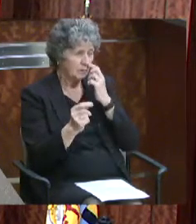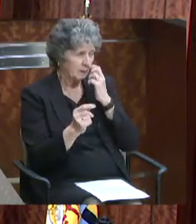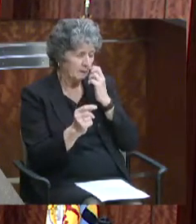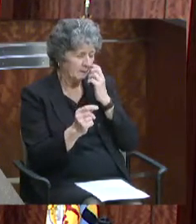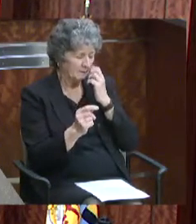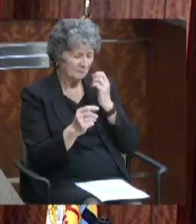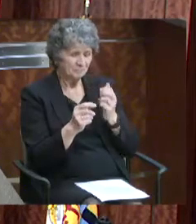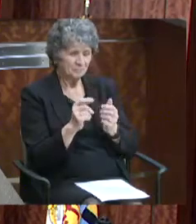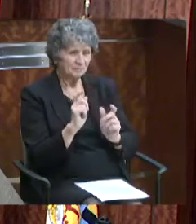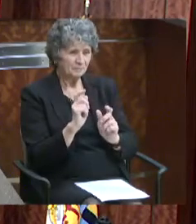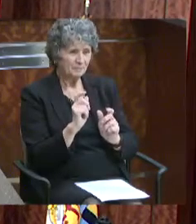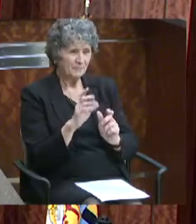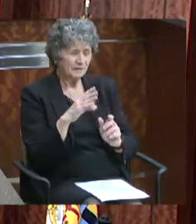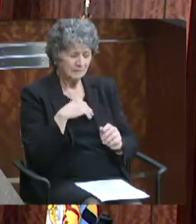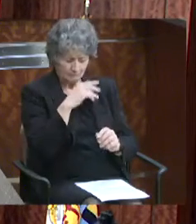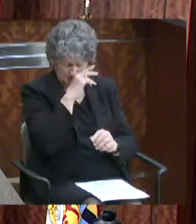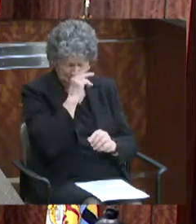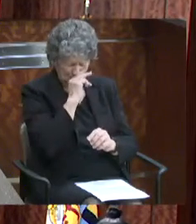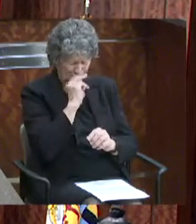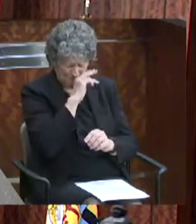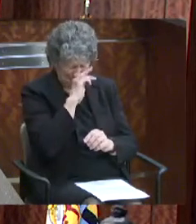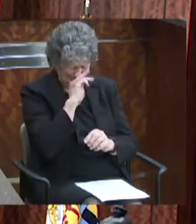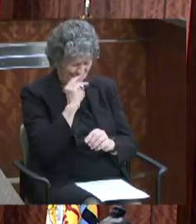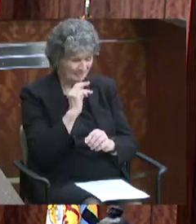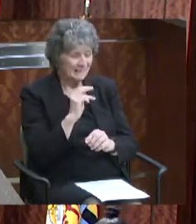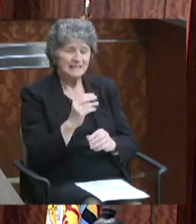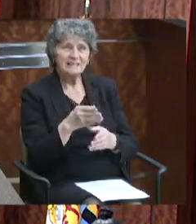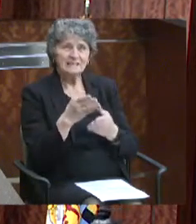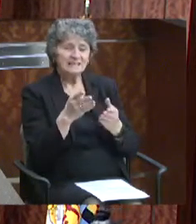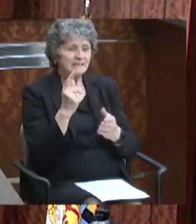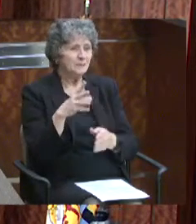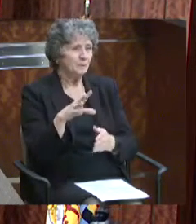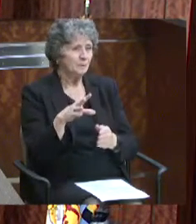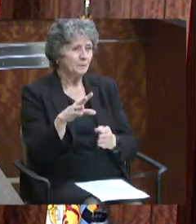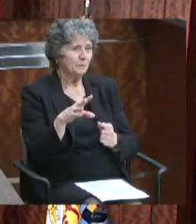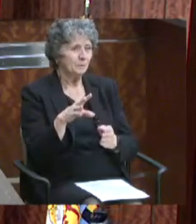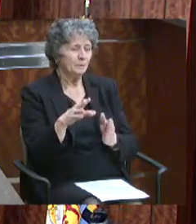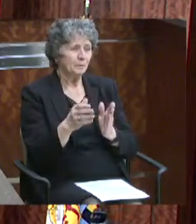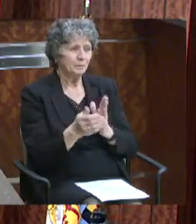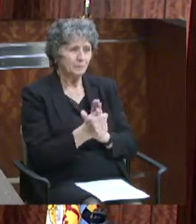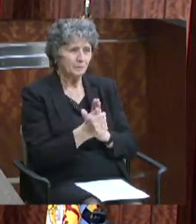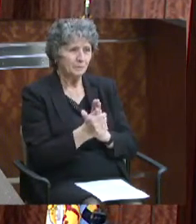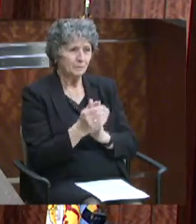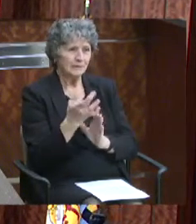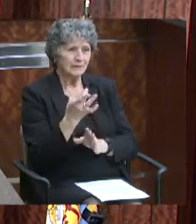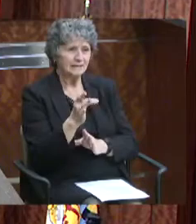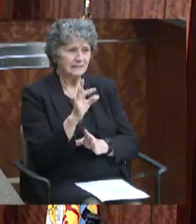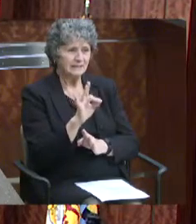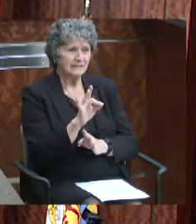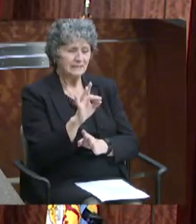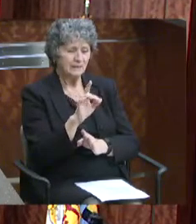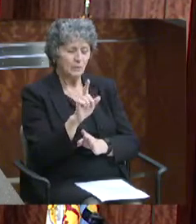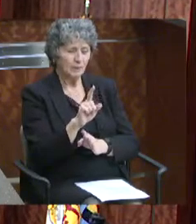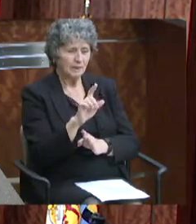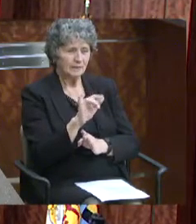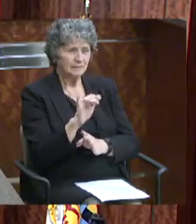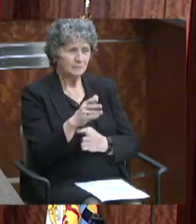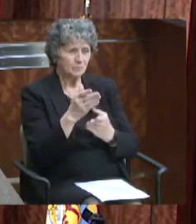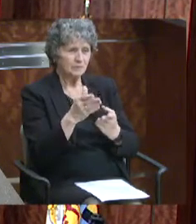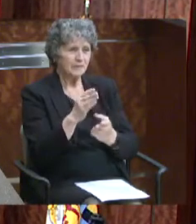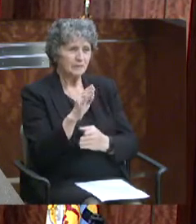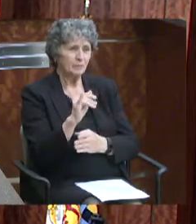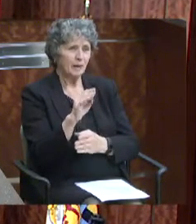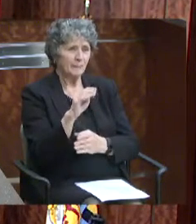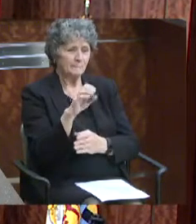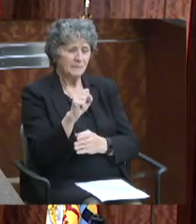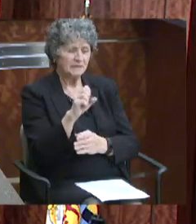for the amendment of ordinance number 1881 as presented by Ms. Saylor.